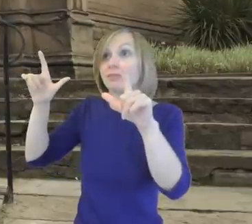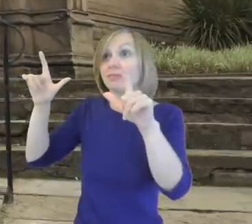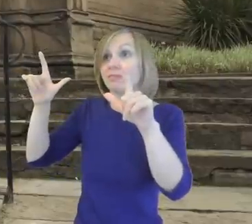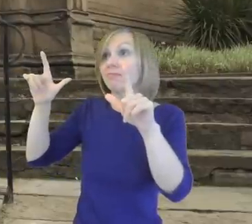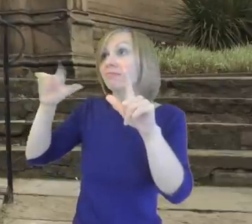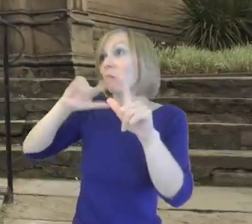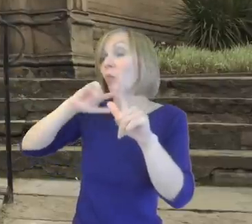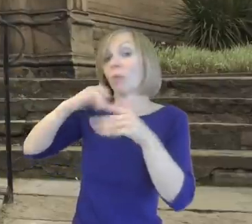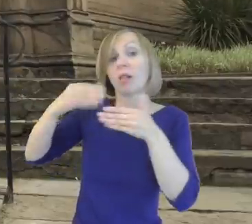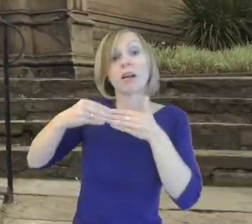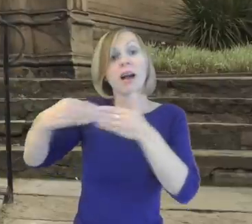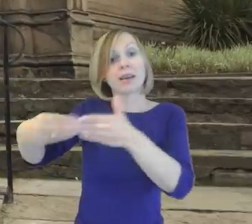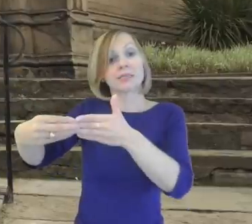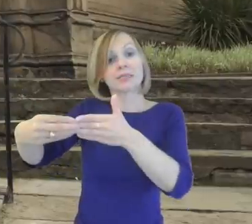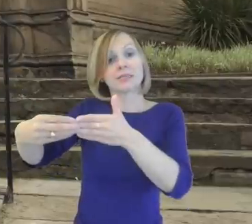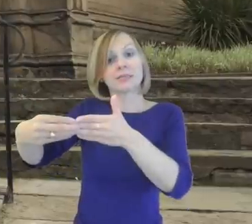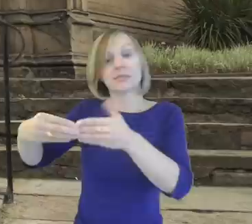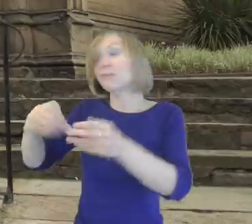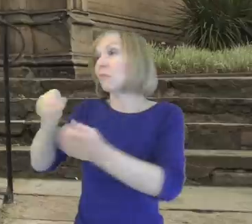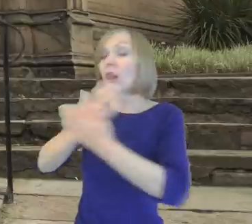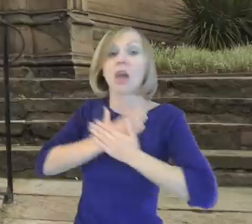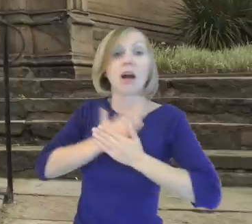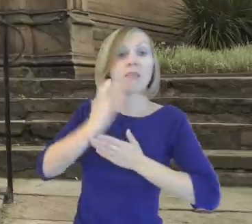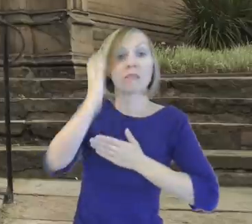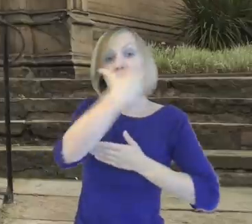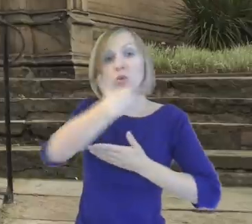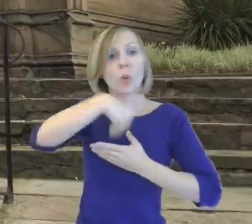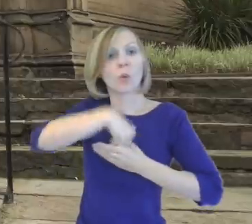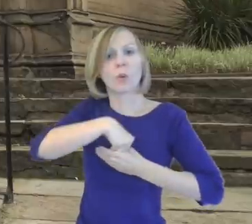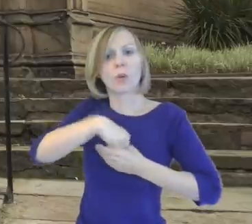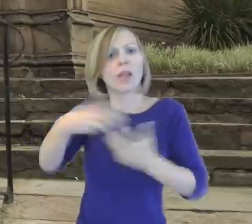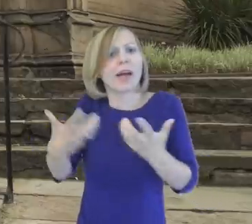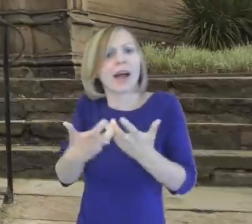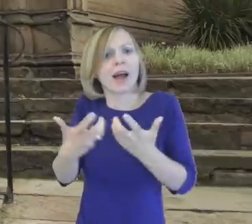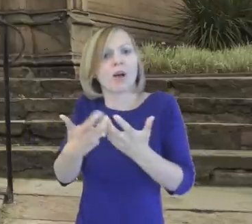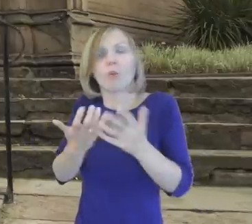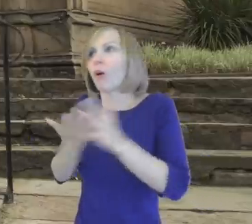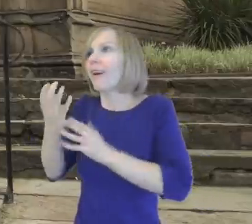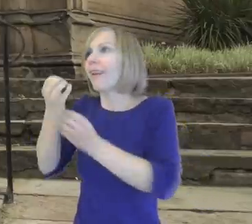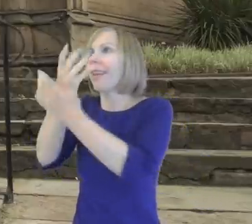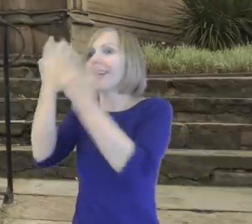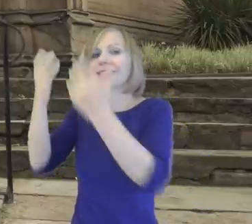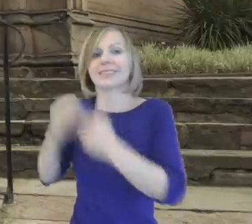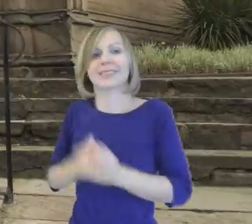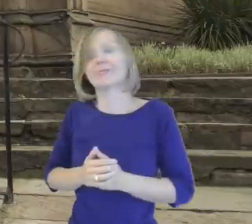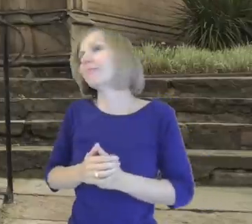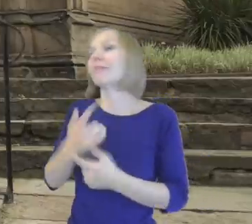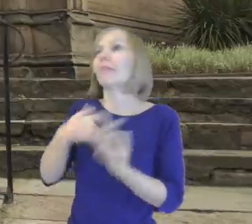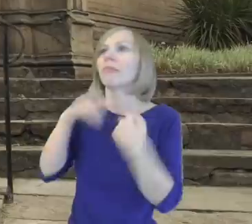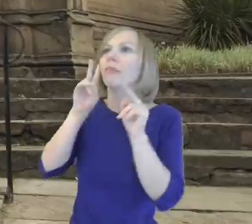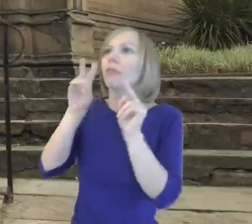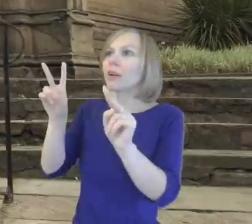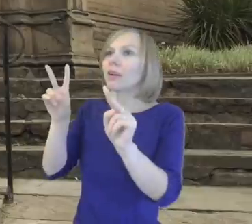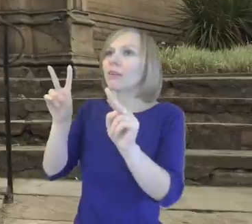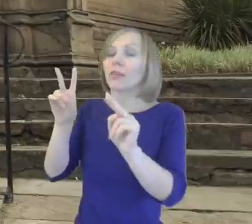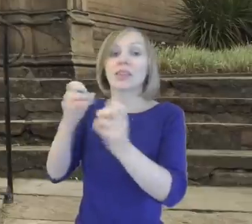He offers to love our souls, and all through showing us light. This is a light which not only guides our feet and our paths